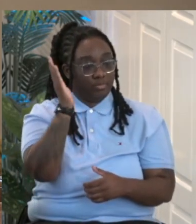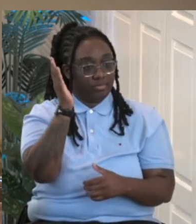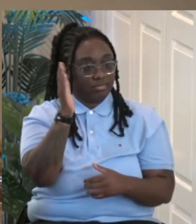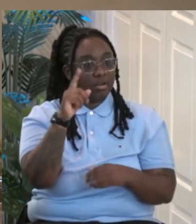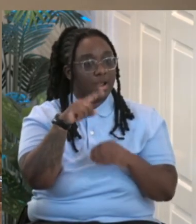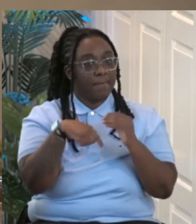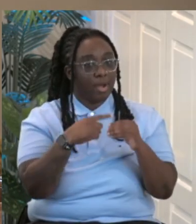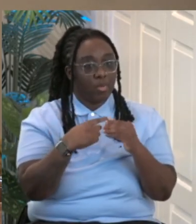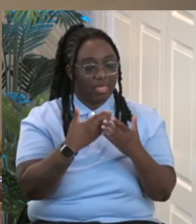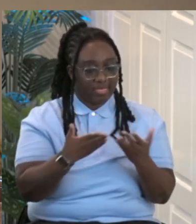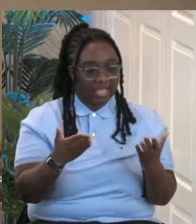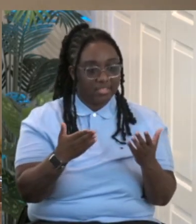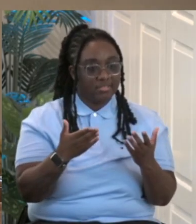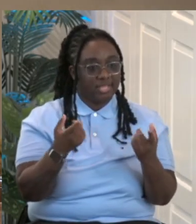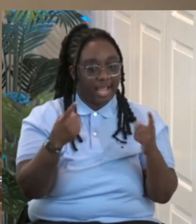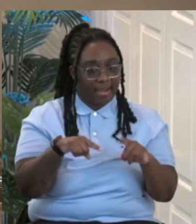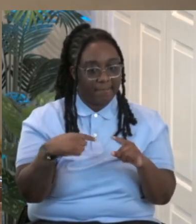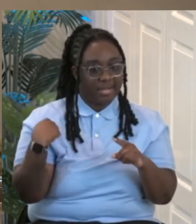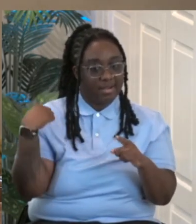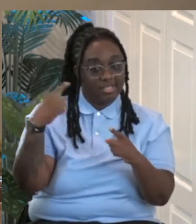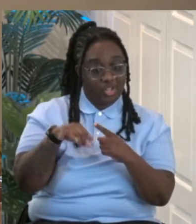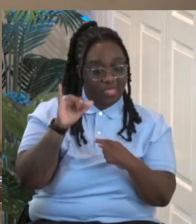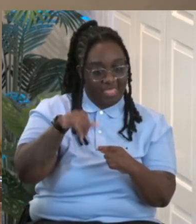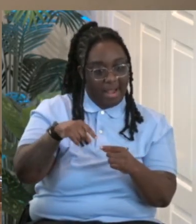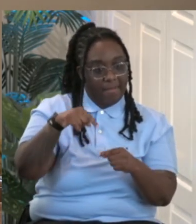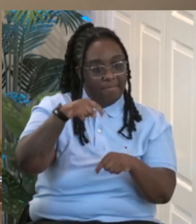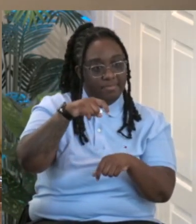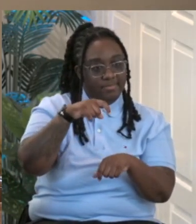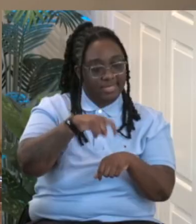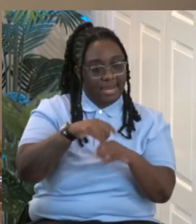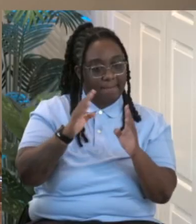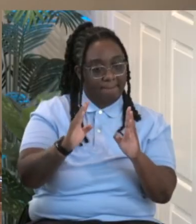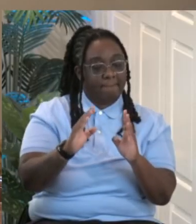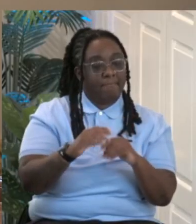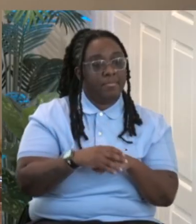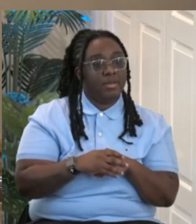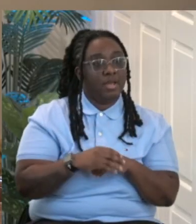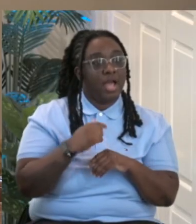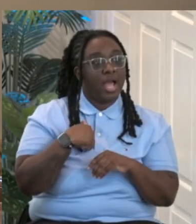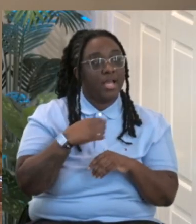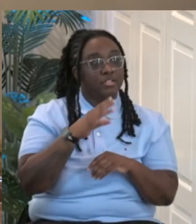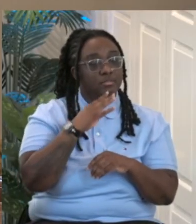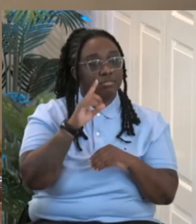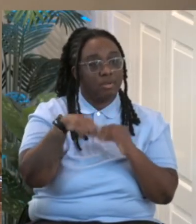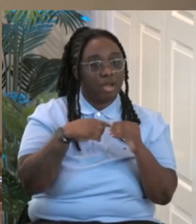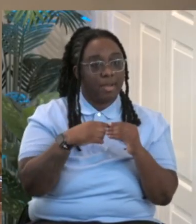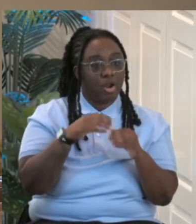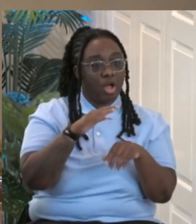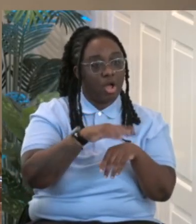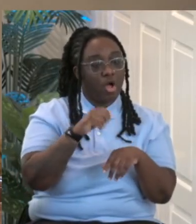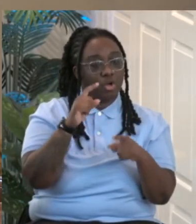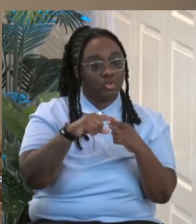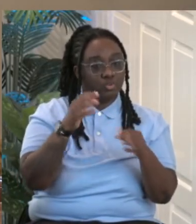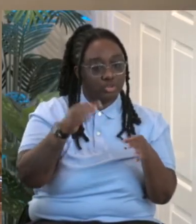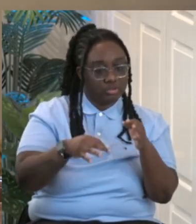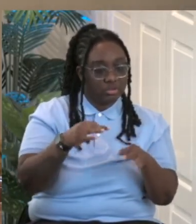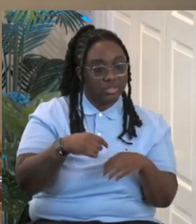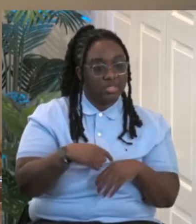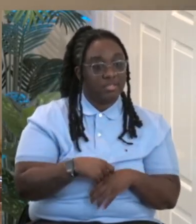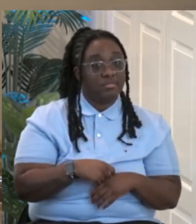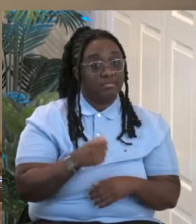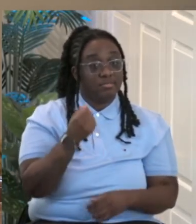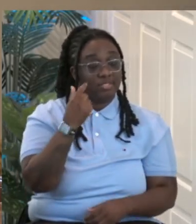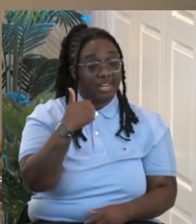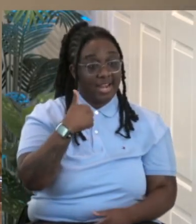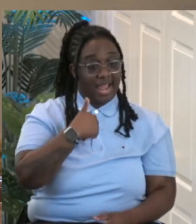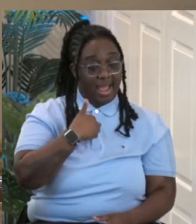to that seminary. I spoke about the call to justice. You see, I believe